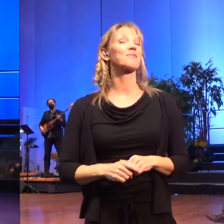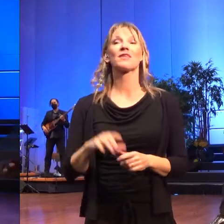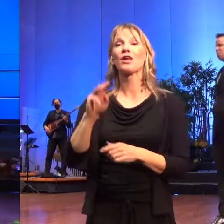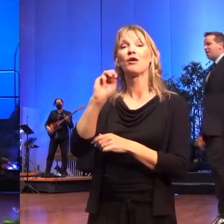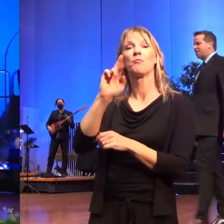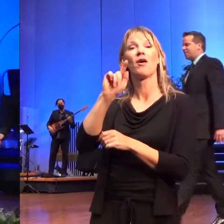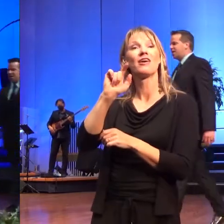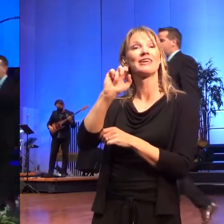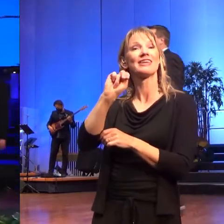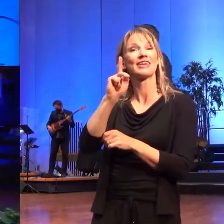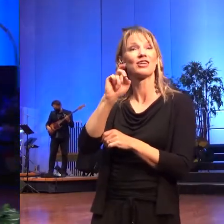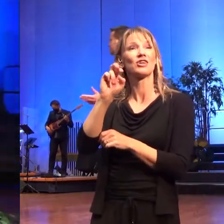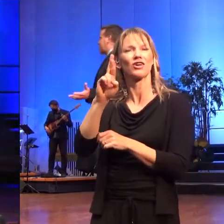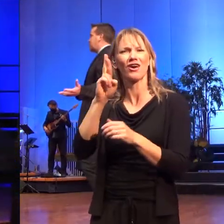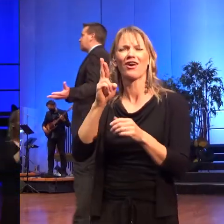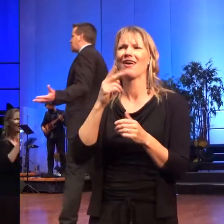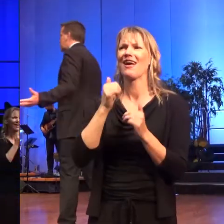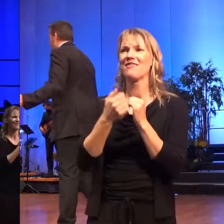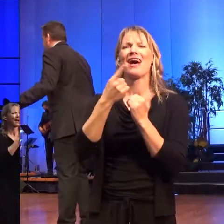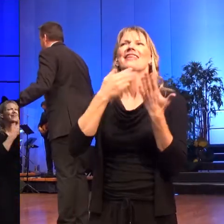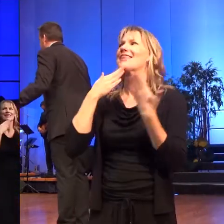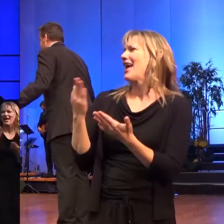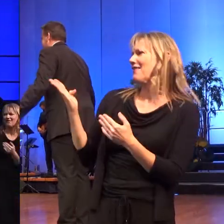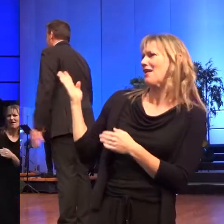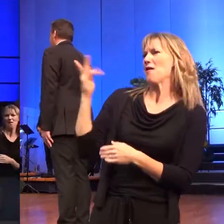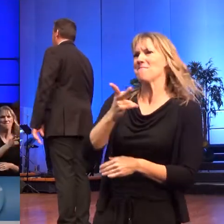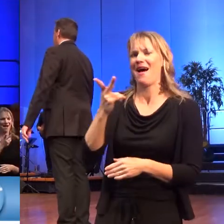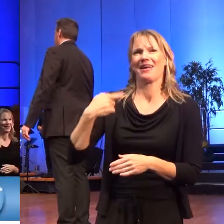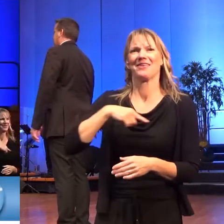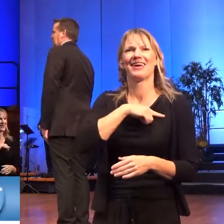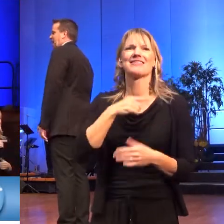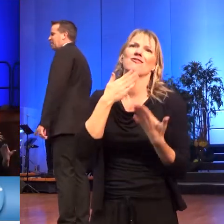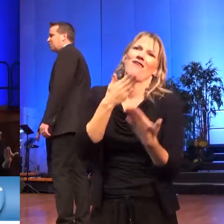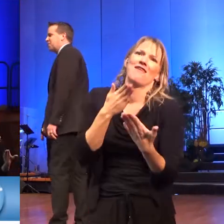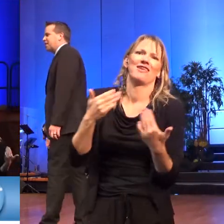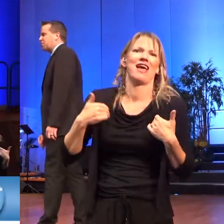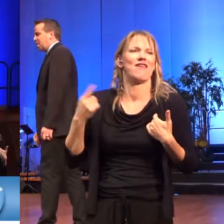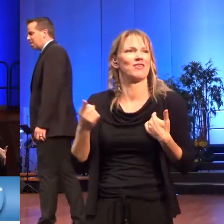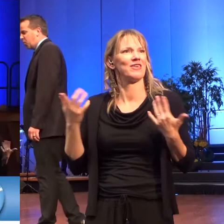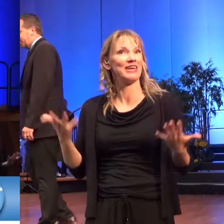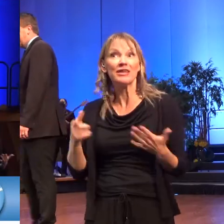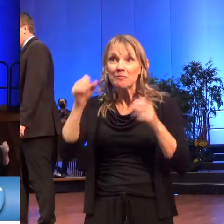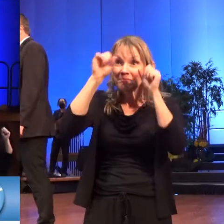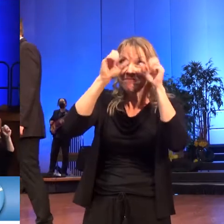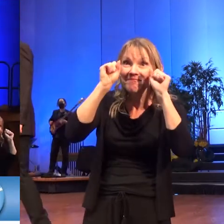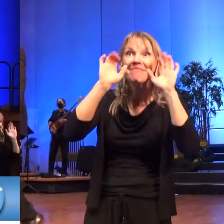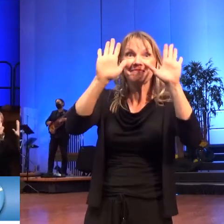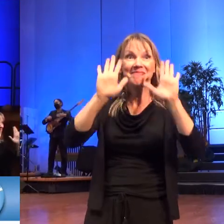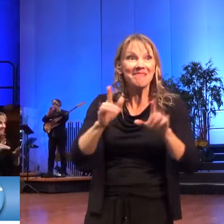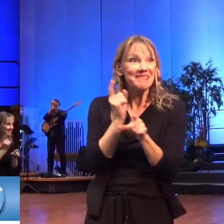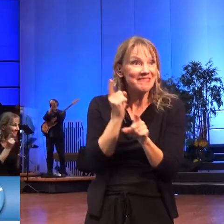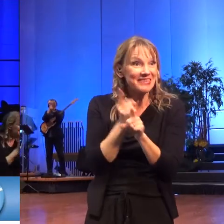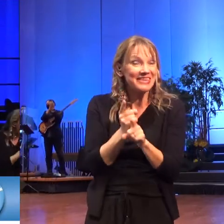Martin Kerr, everyone, thank you for coming back to us. We're so grateful to have you. Isn't he incredible?